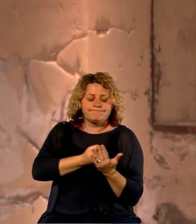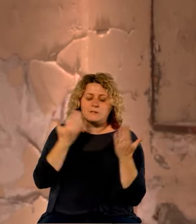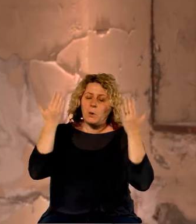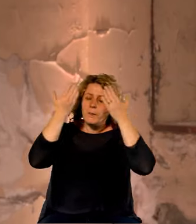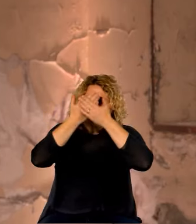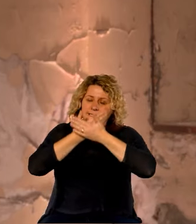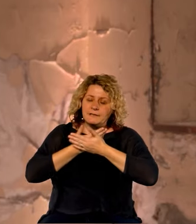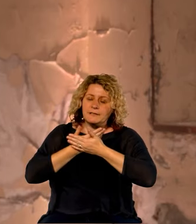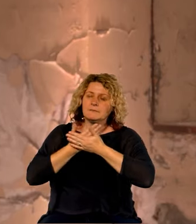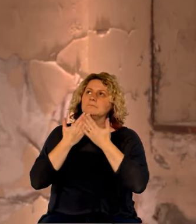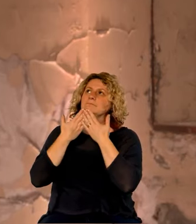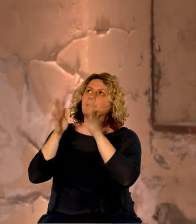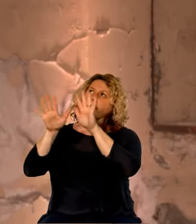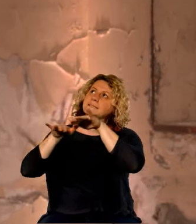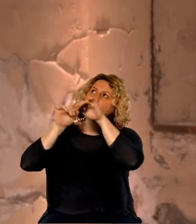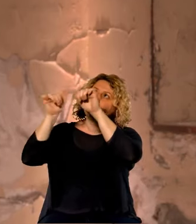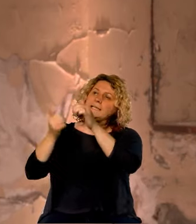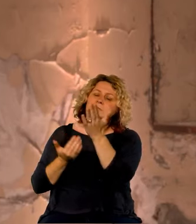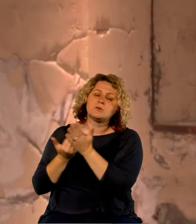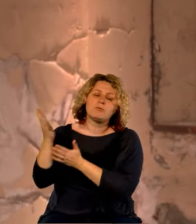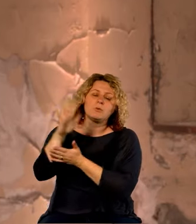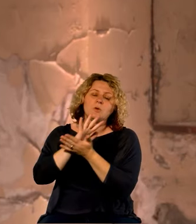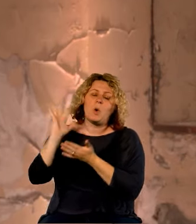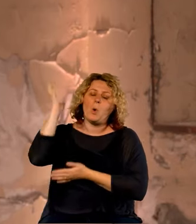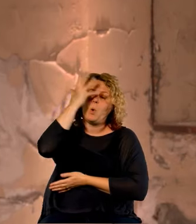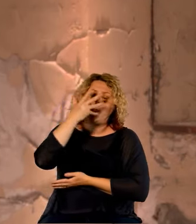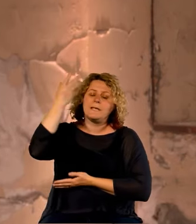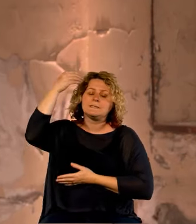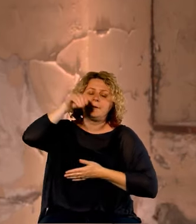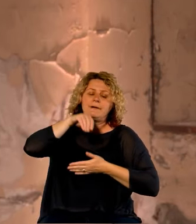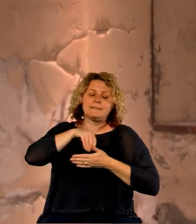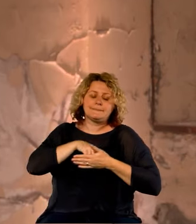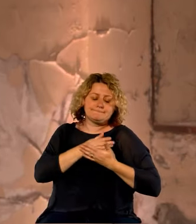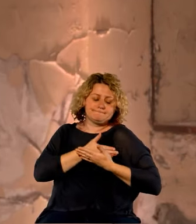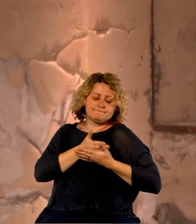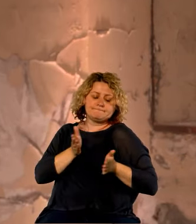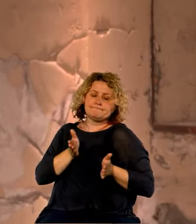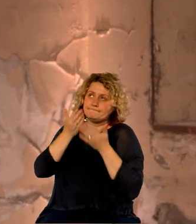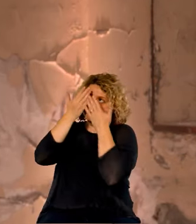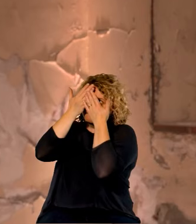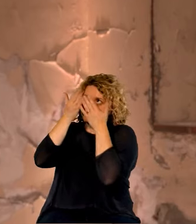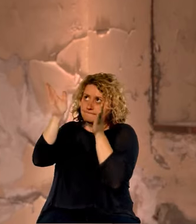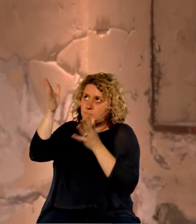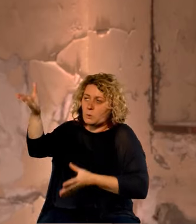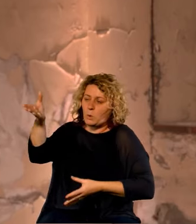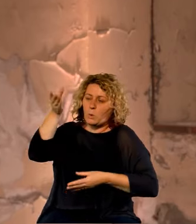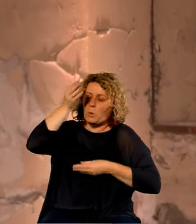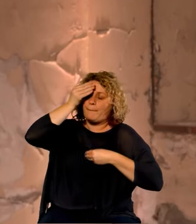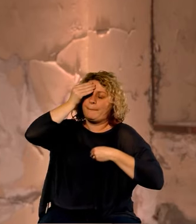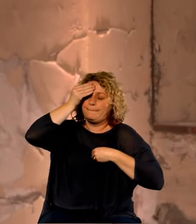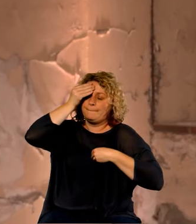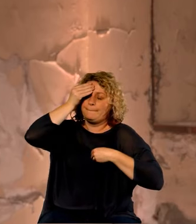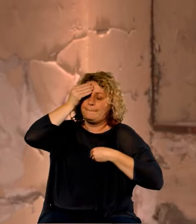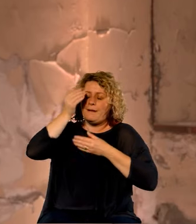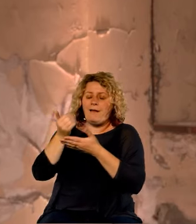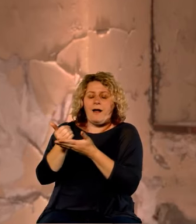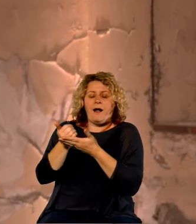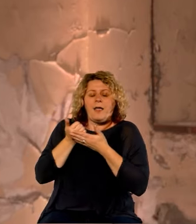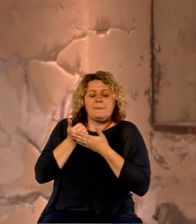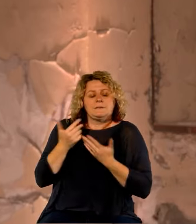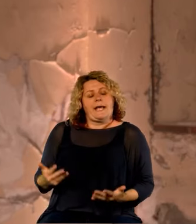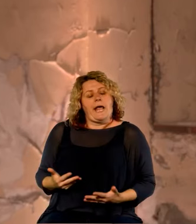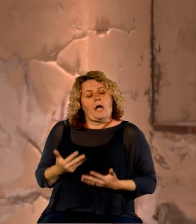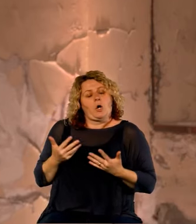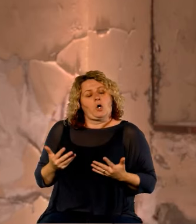your Holy Spirit, opening our hearts and minds to what you want to say to us. Help us to be encouraged and challenged